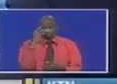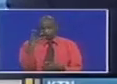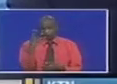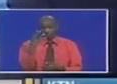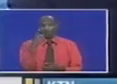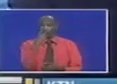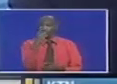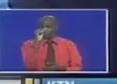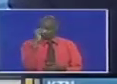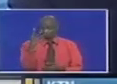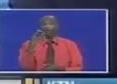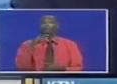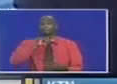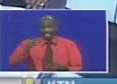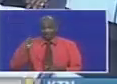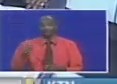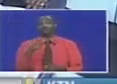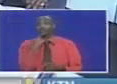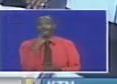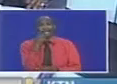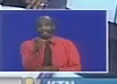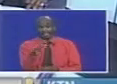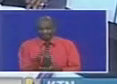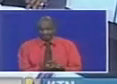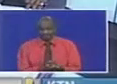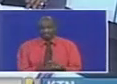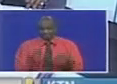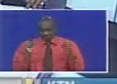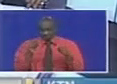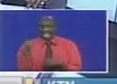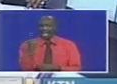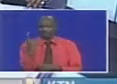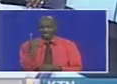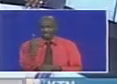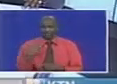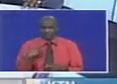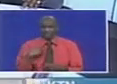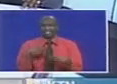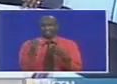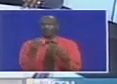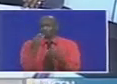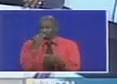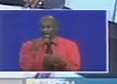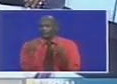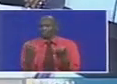food to Turkana. Today alone, we were distributing food